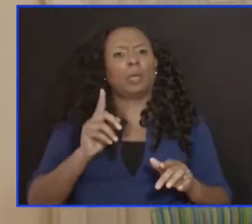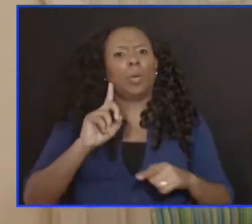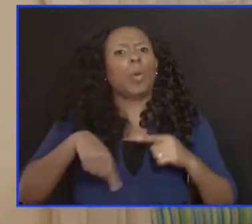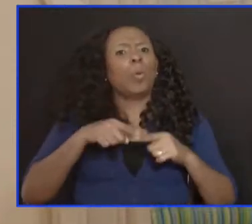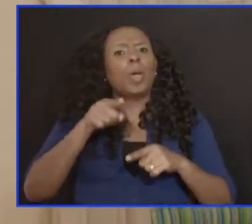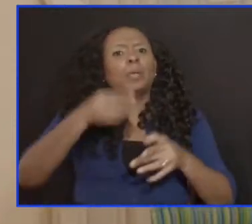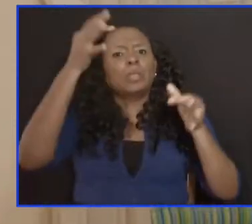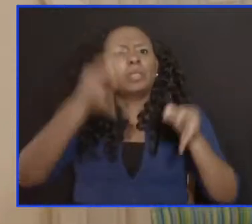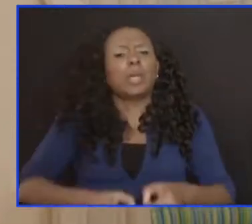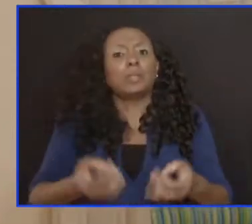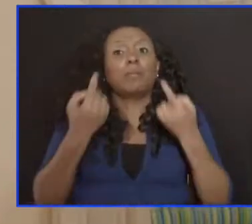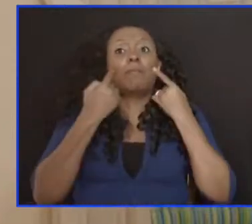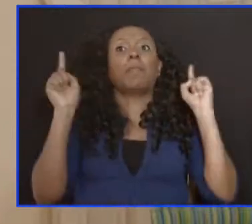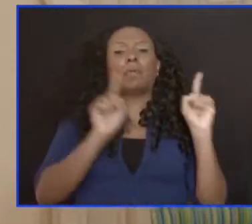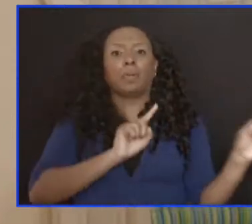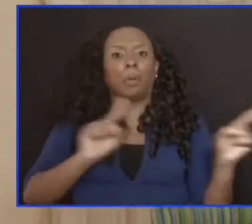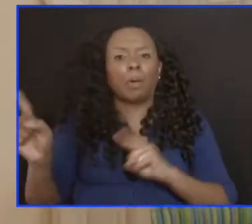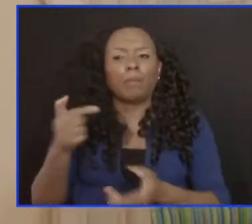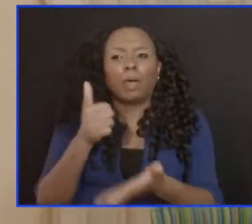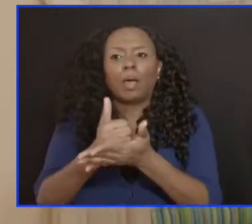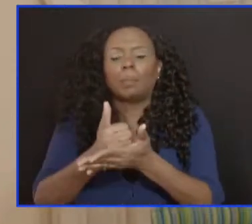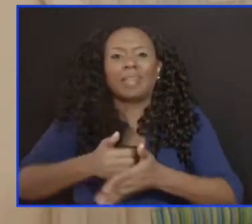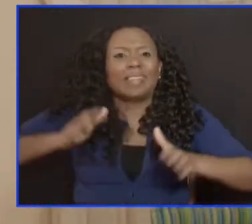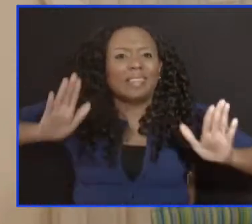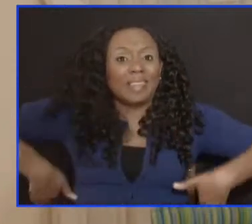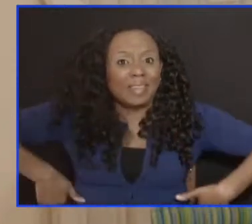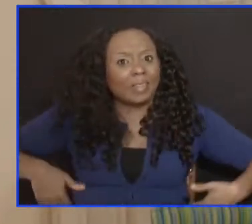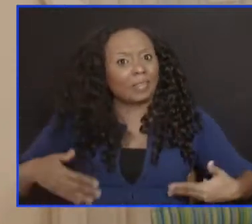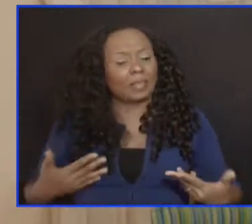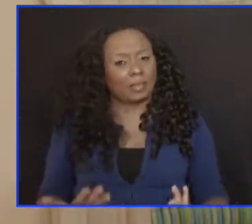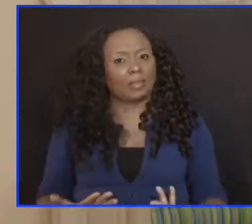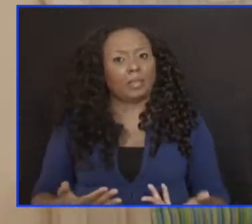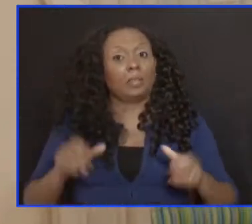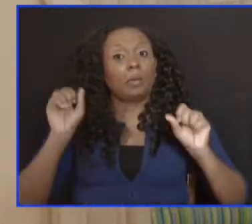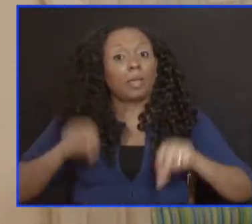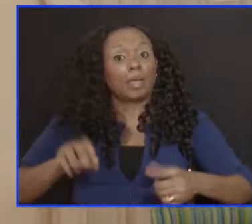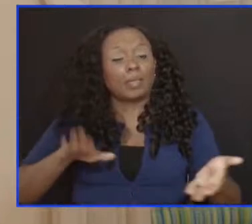mentioned, which I need to reiterate, is the fact that